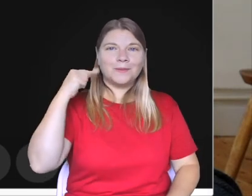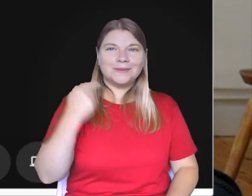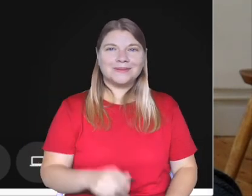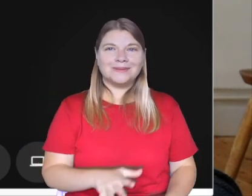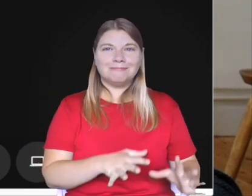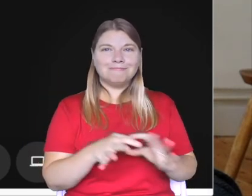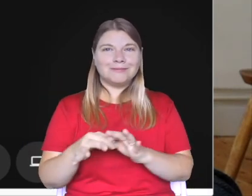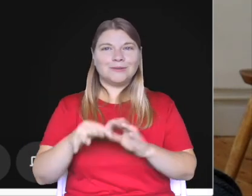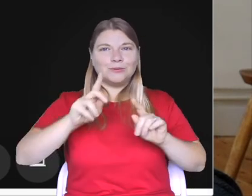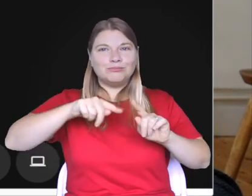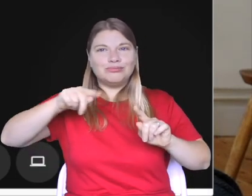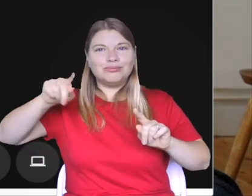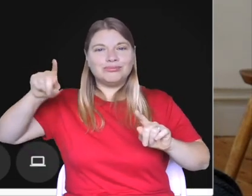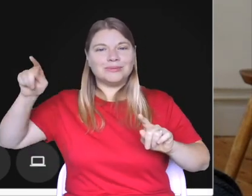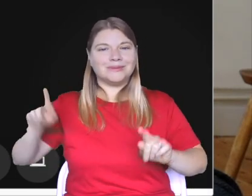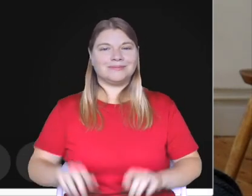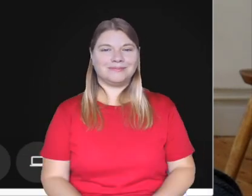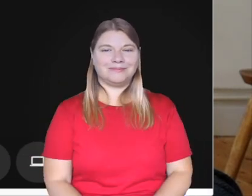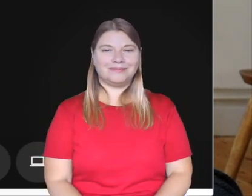And that instrument's trombone.